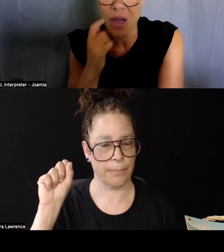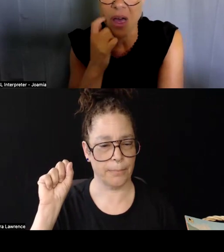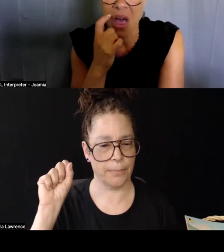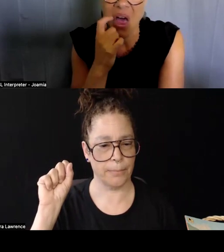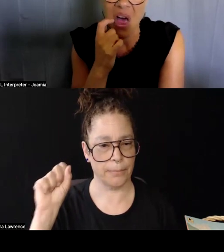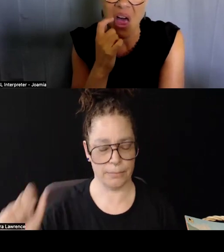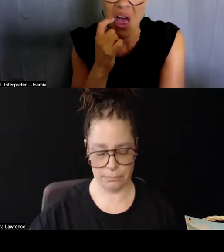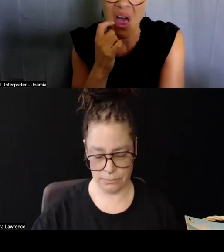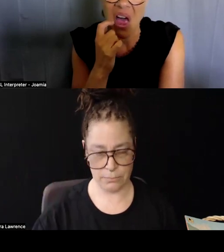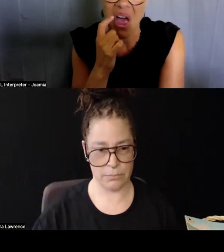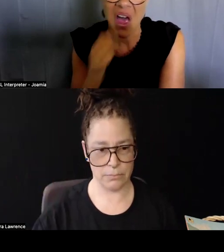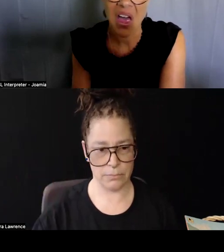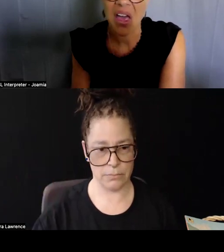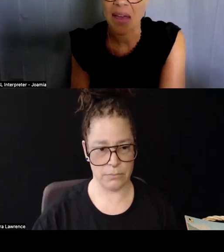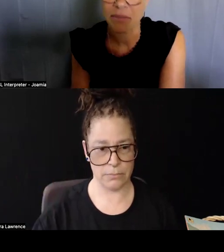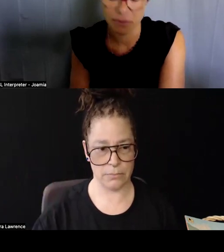PowerPoint.